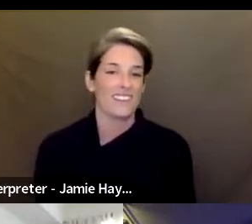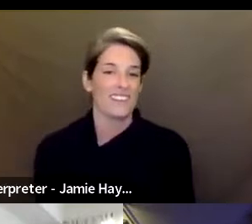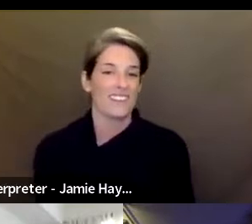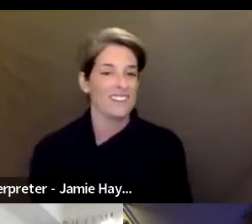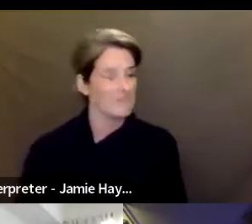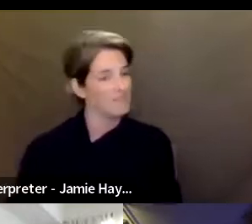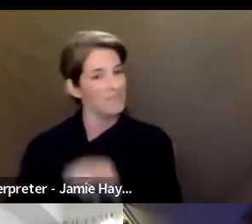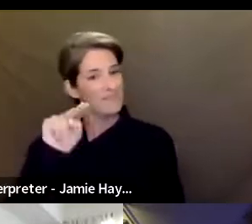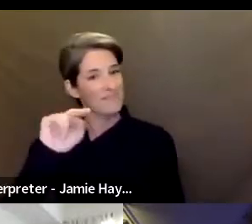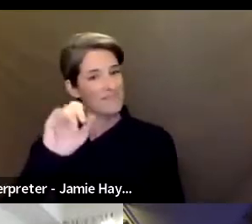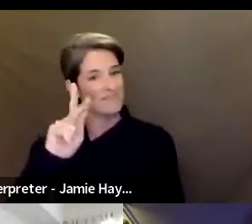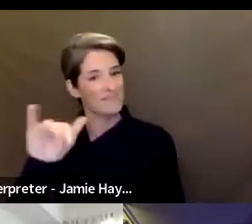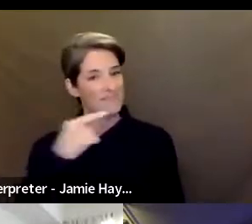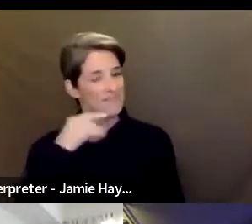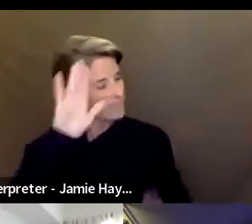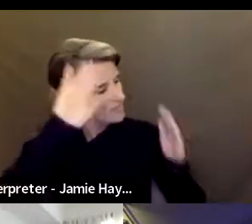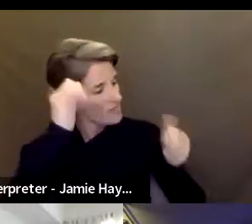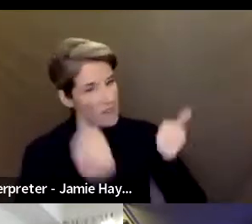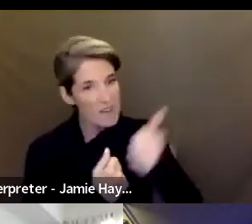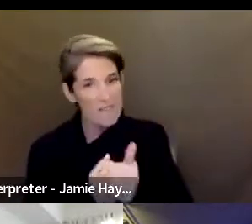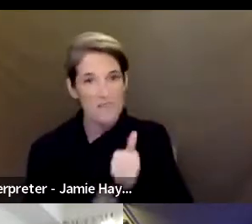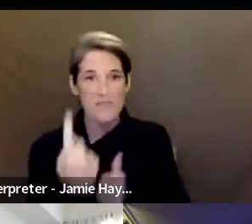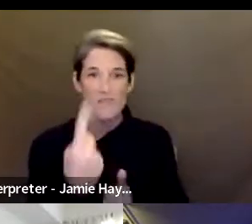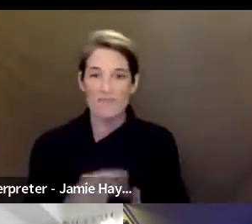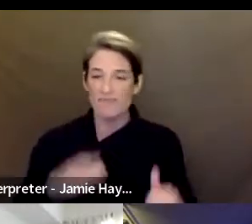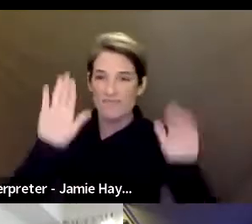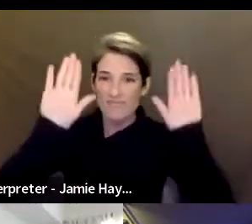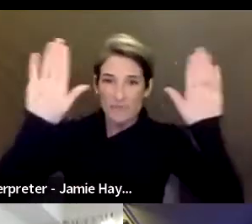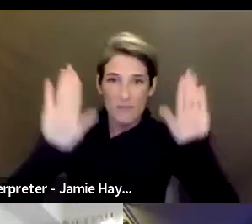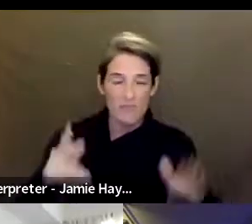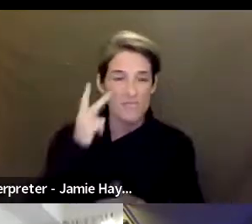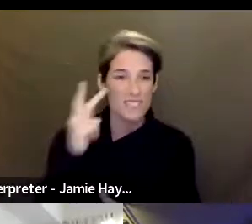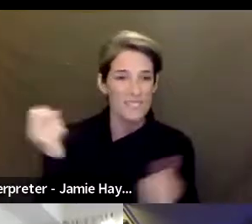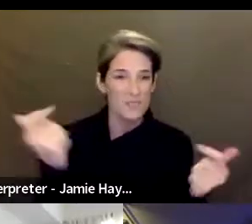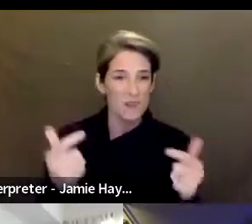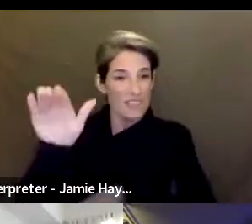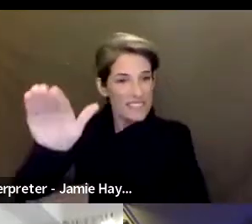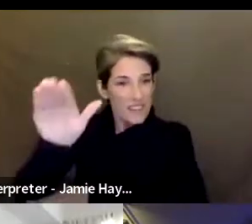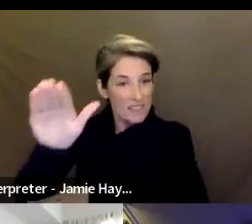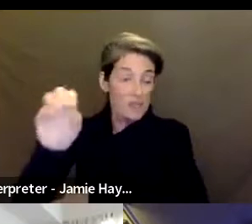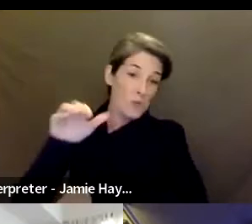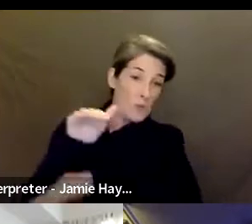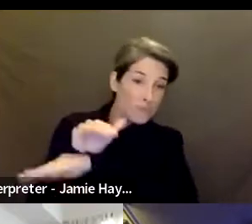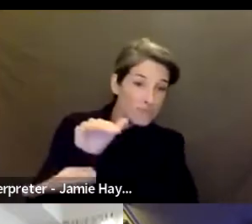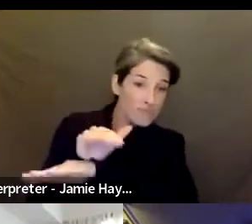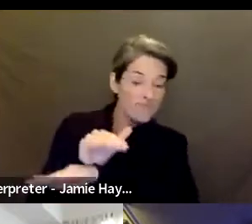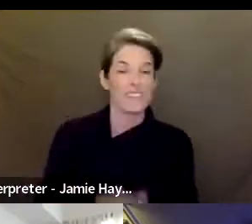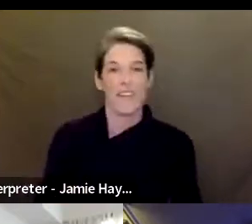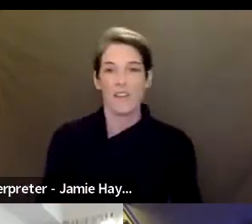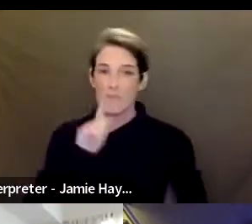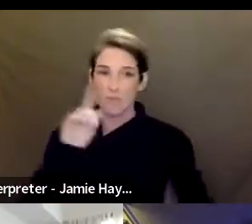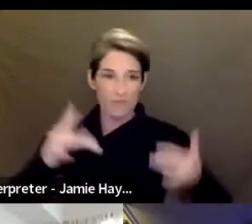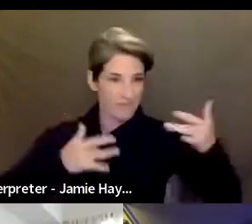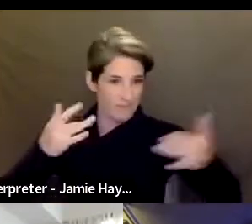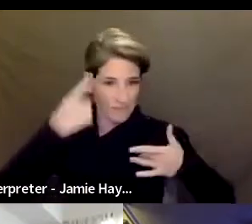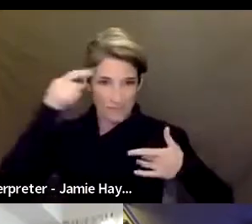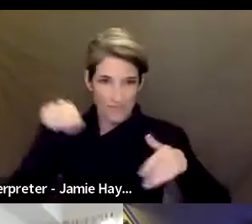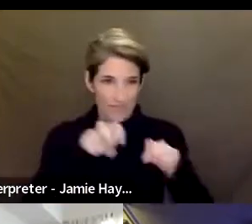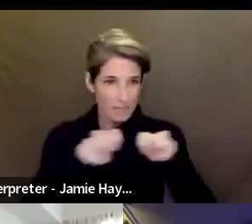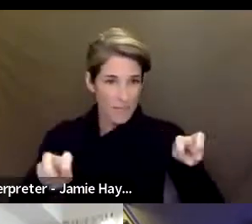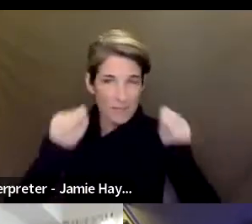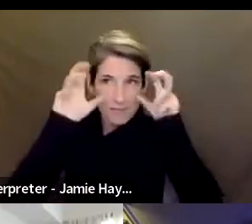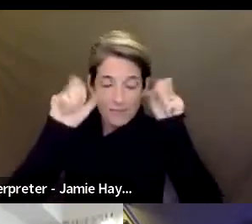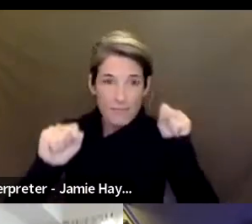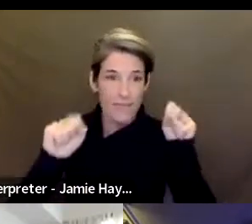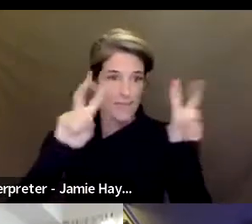Hi, everyone. Thank you so much for being here this evening or afternoon. I'm so excited for this panel. I think this is an incredible topic, an